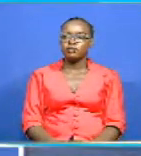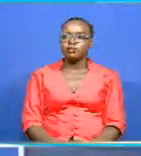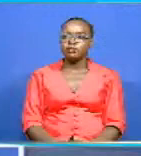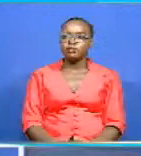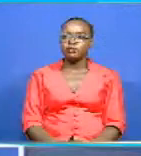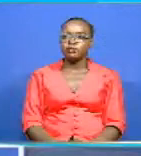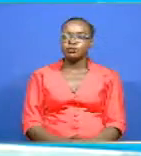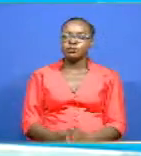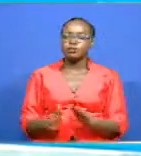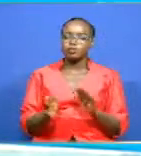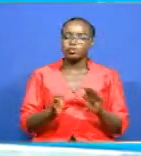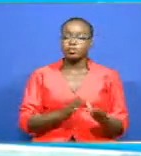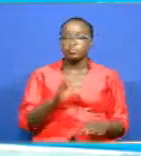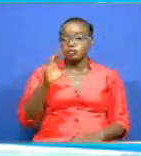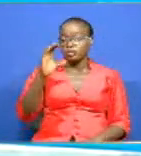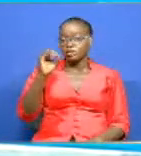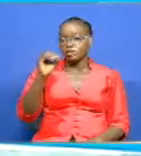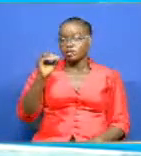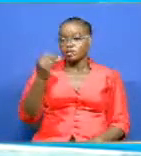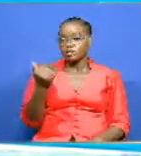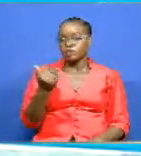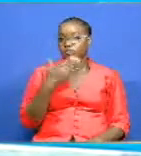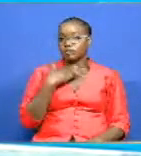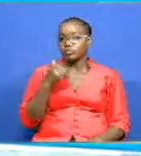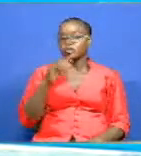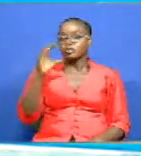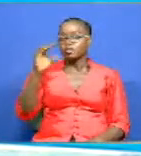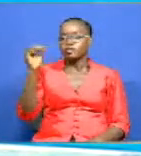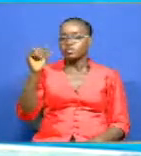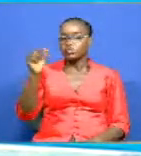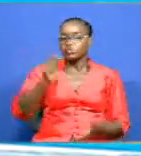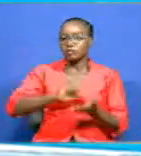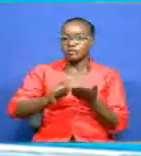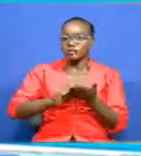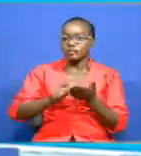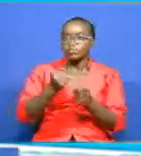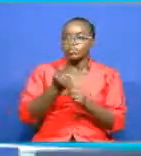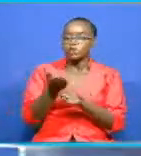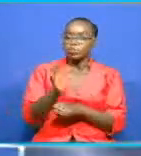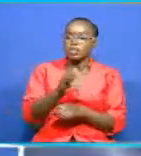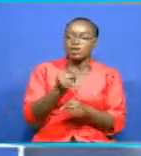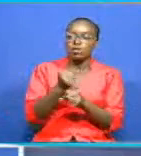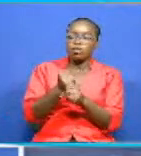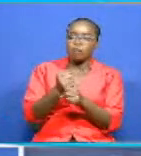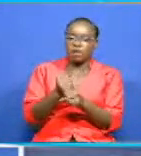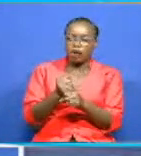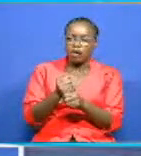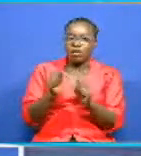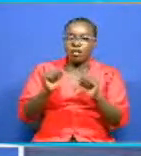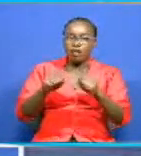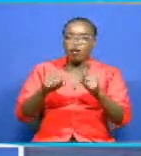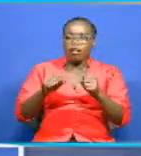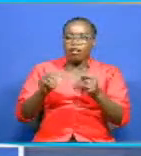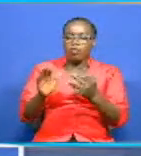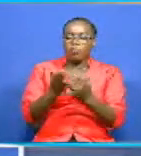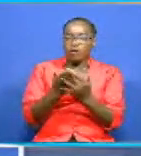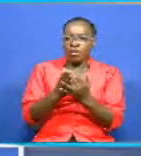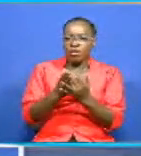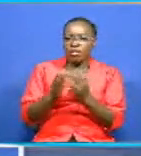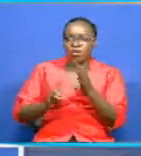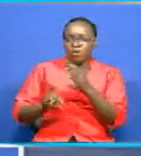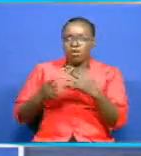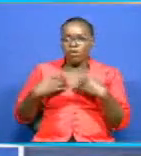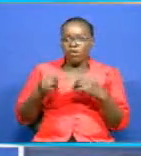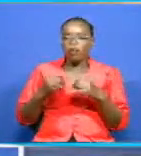Now, clinical officers are demanding the Council of Governors assent to the return to work formula signed between the Ministry of Health and the union.